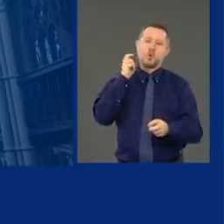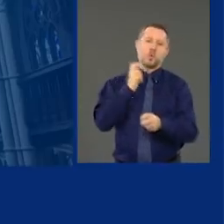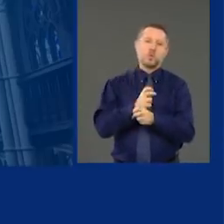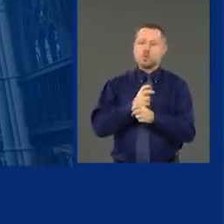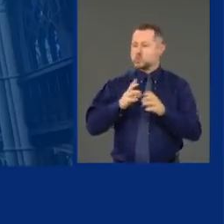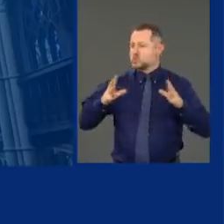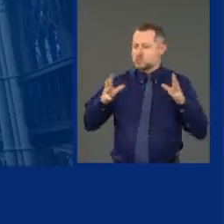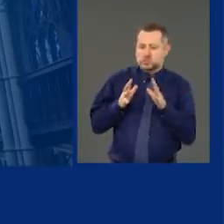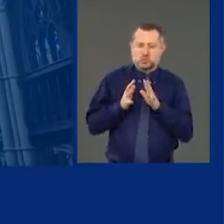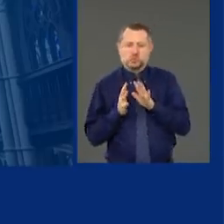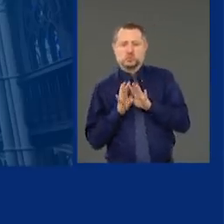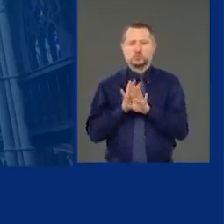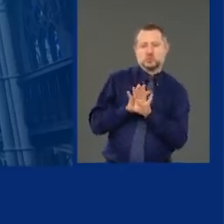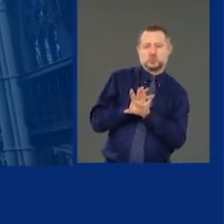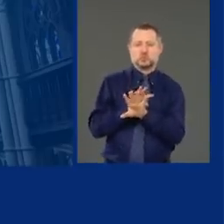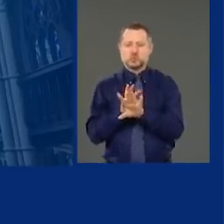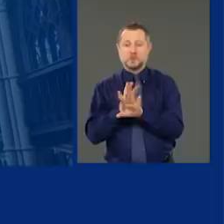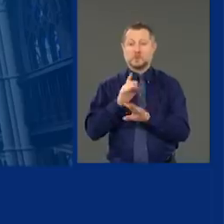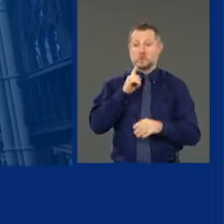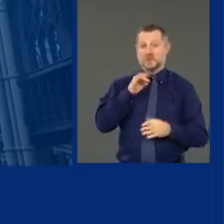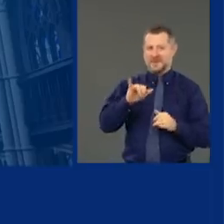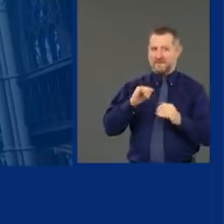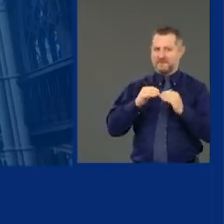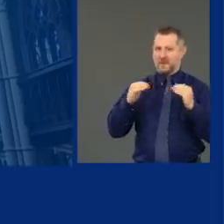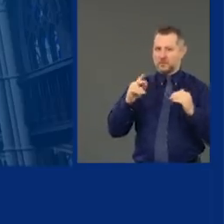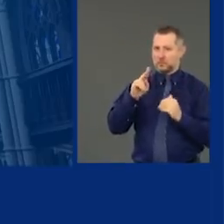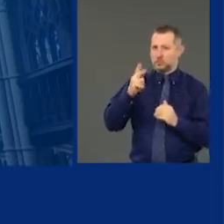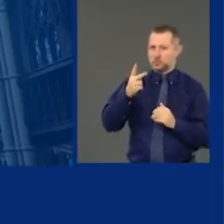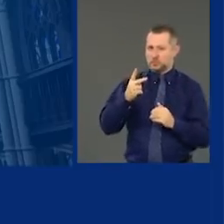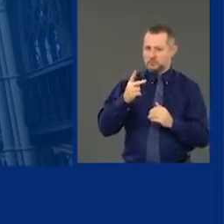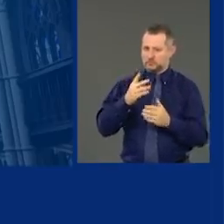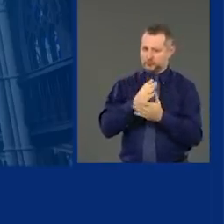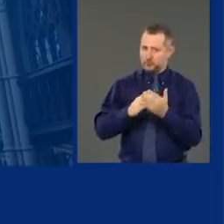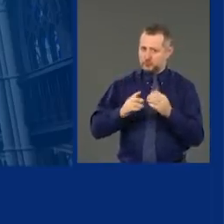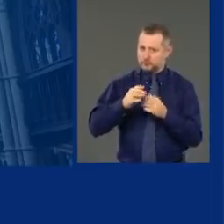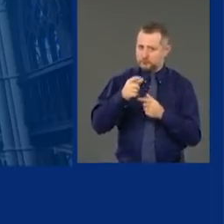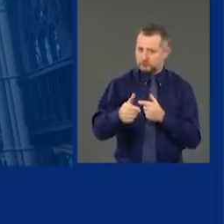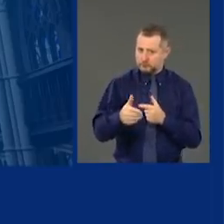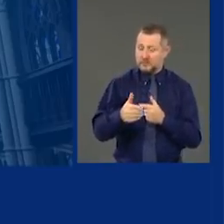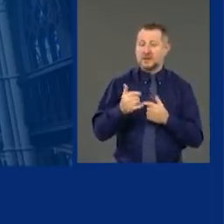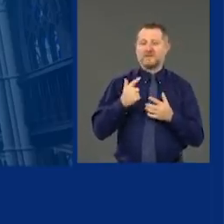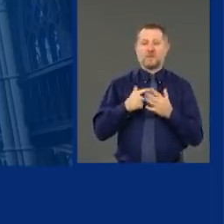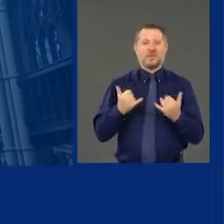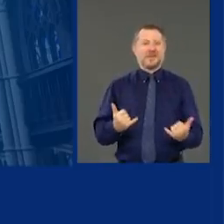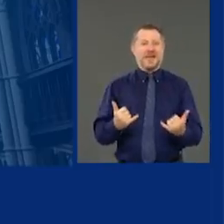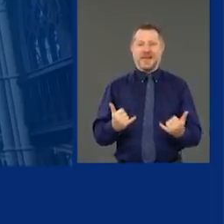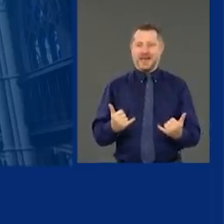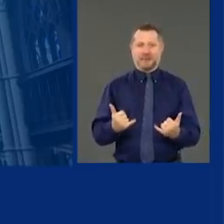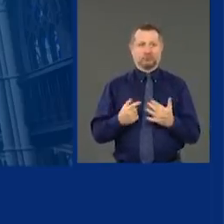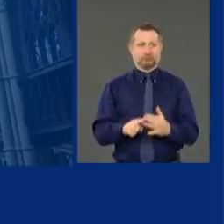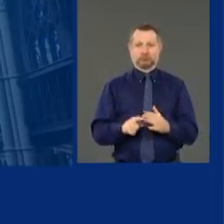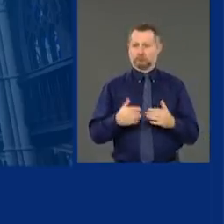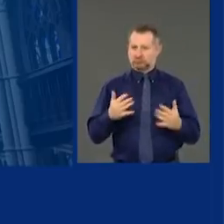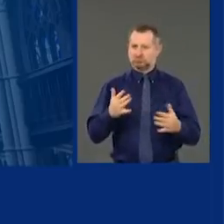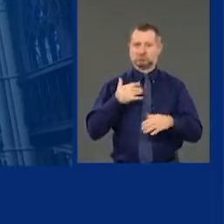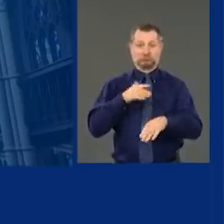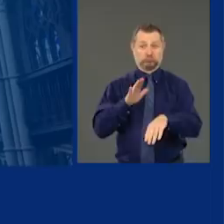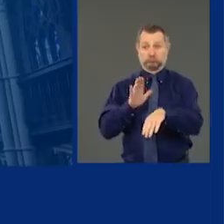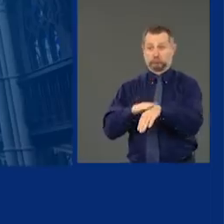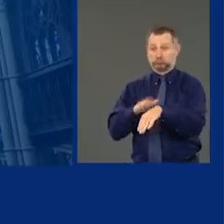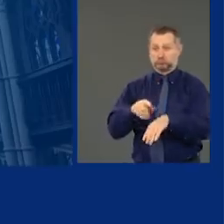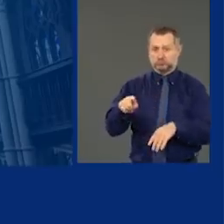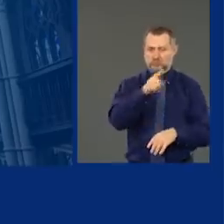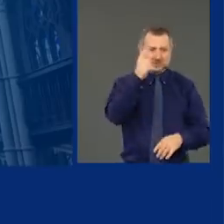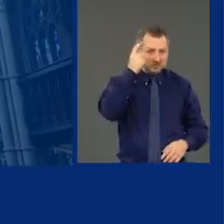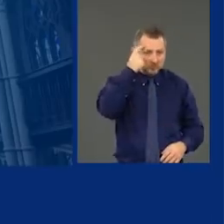2, 25% occupancy. That begins immediately. Be smart, be smart. It doesn't